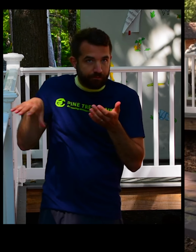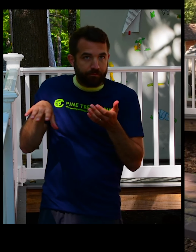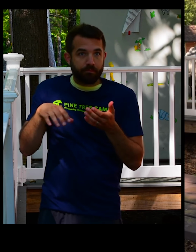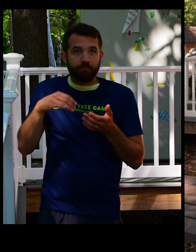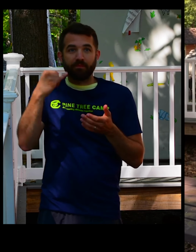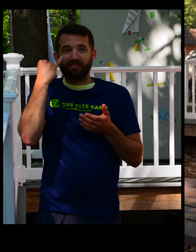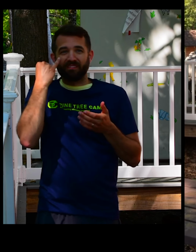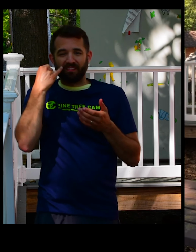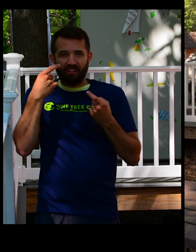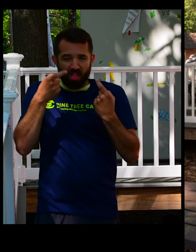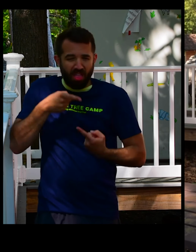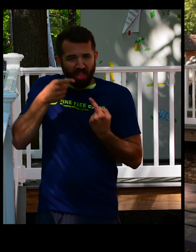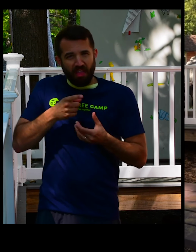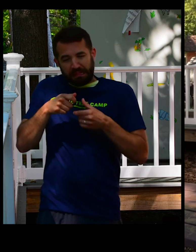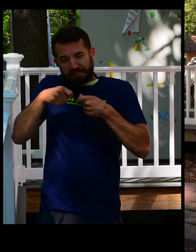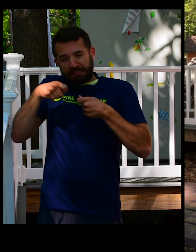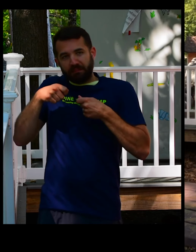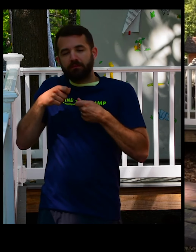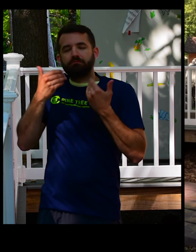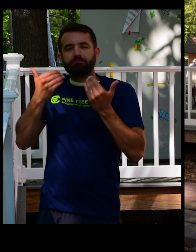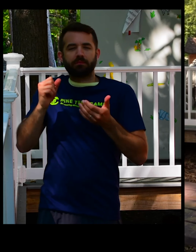You could also cut the rubber bands too.